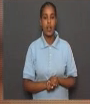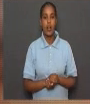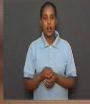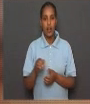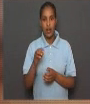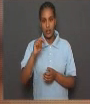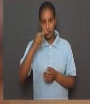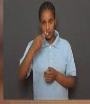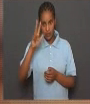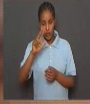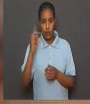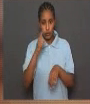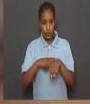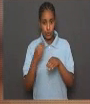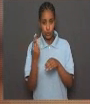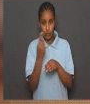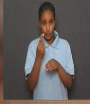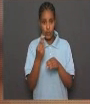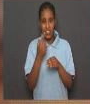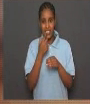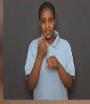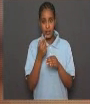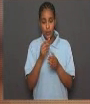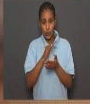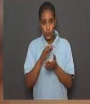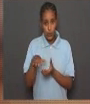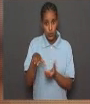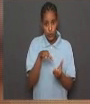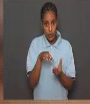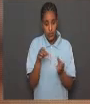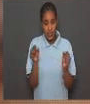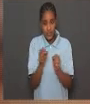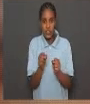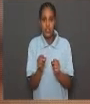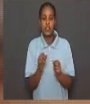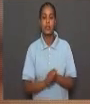Ammonia has also been used as a cooling liquid in refrigerators.